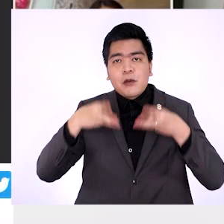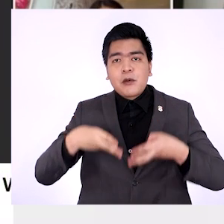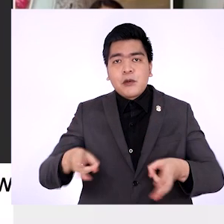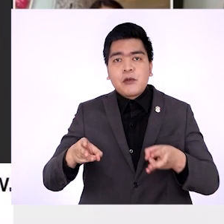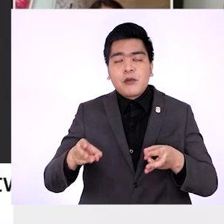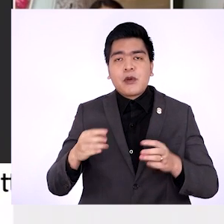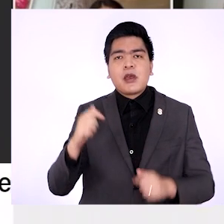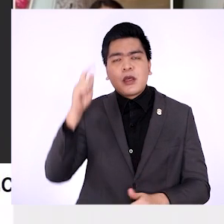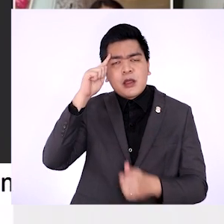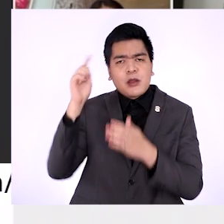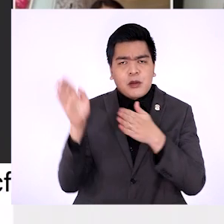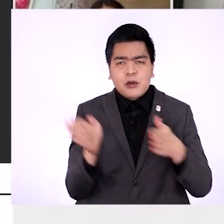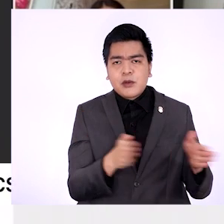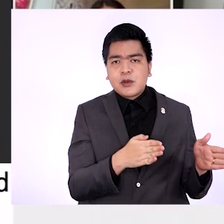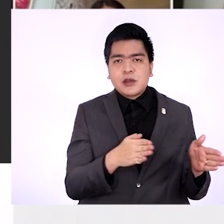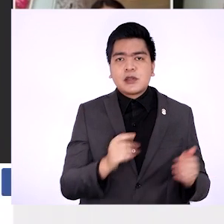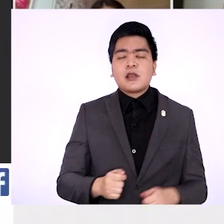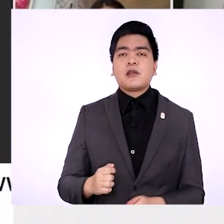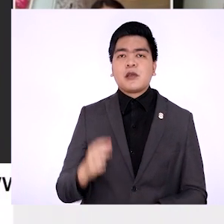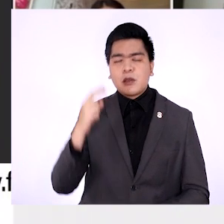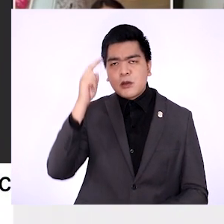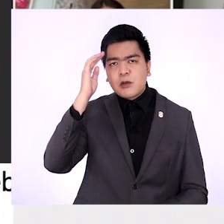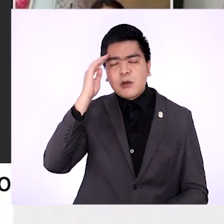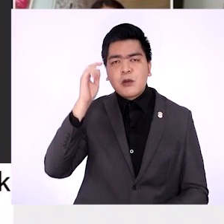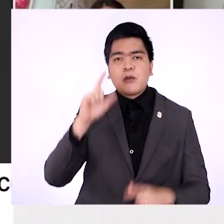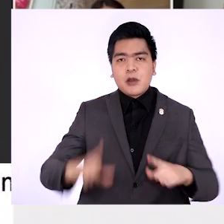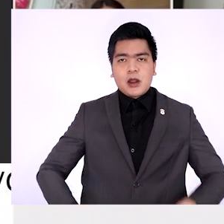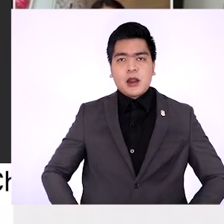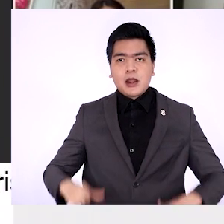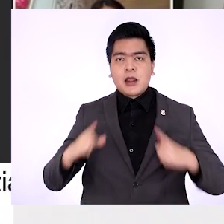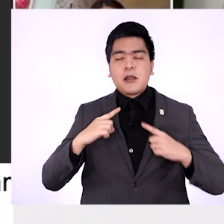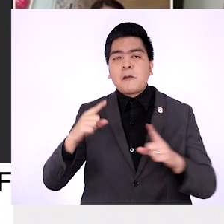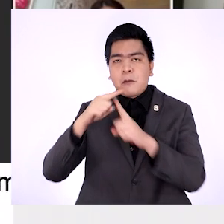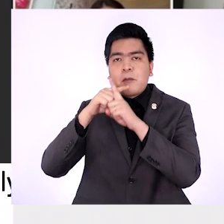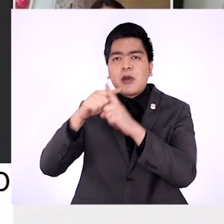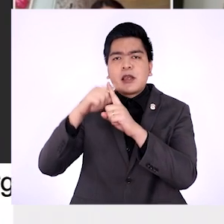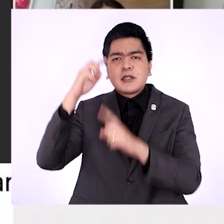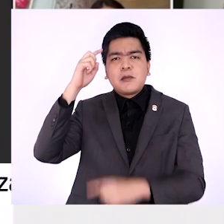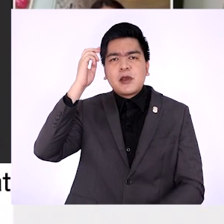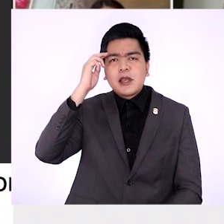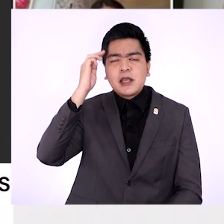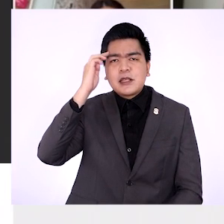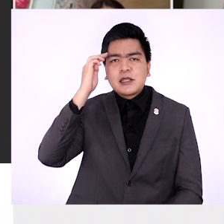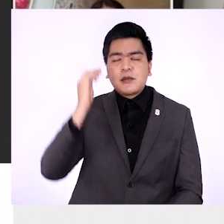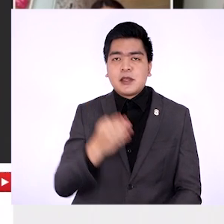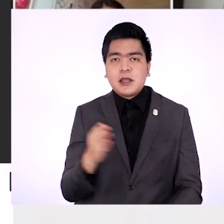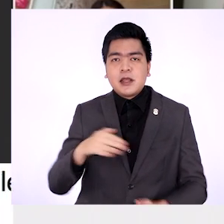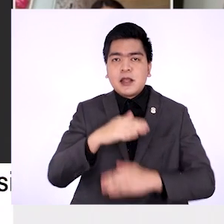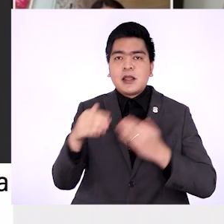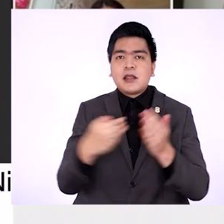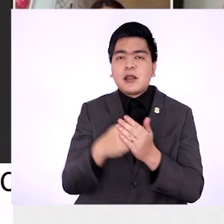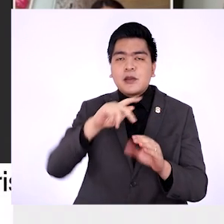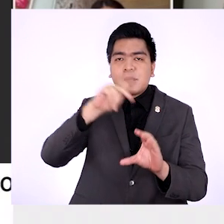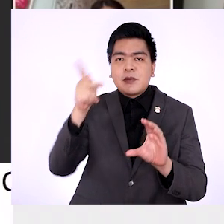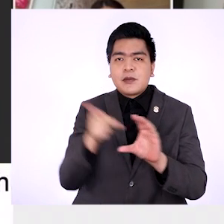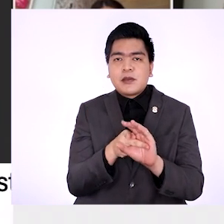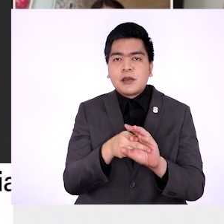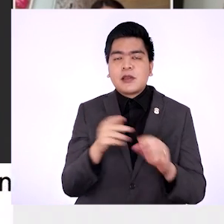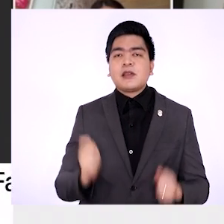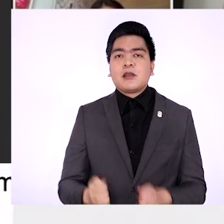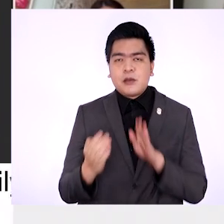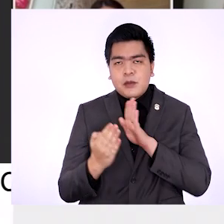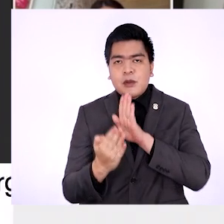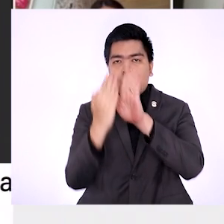strategies in enhancing their way and view of life to maintain a positive mentality, all those in attendance were equipped with the tools to use in